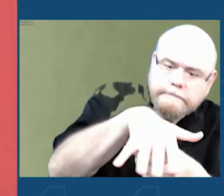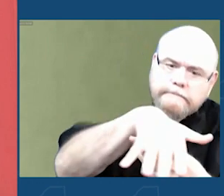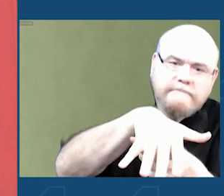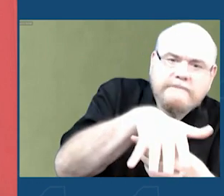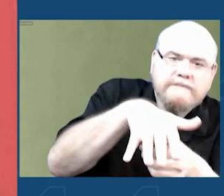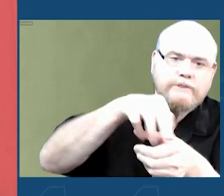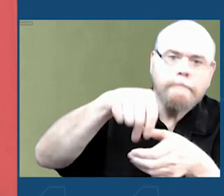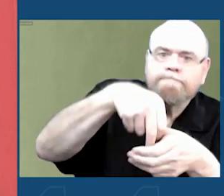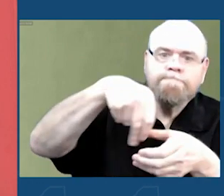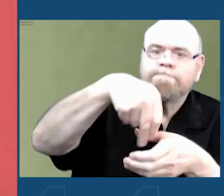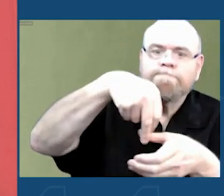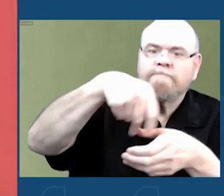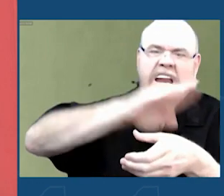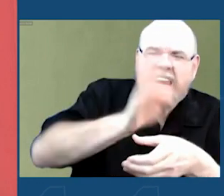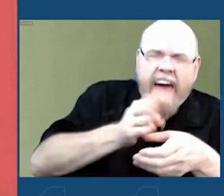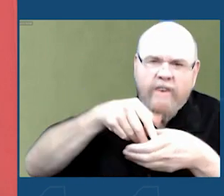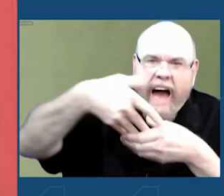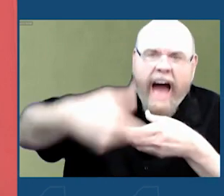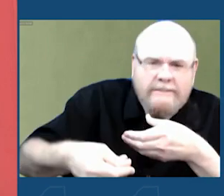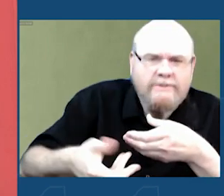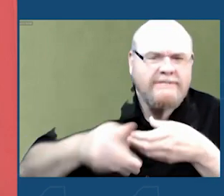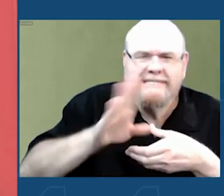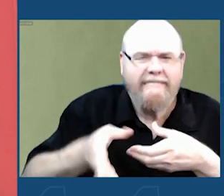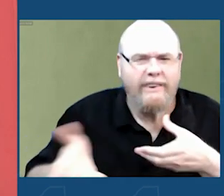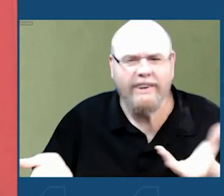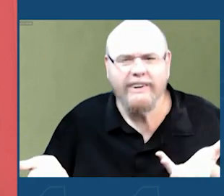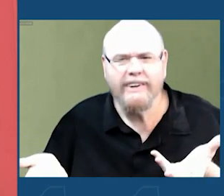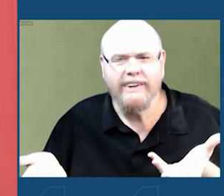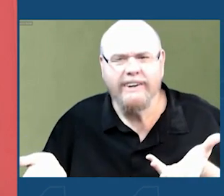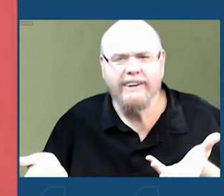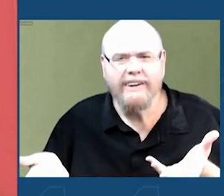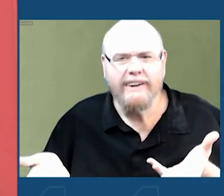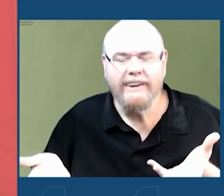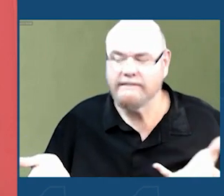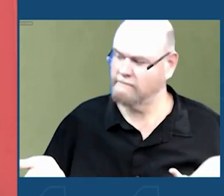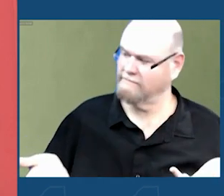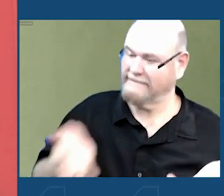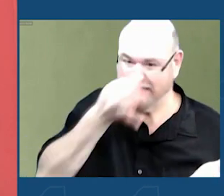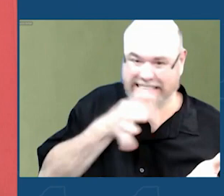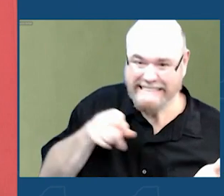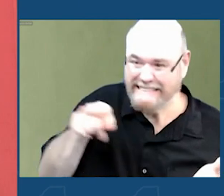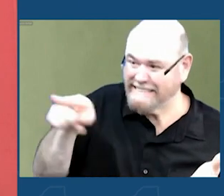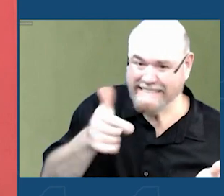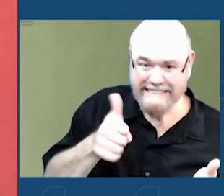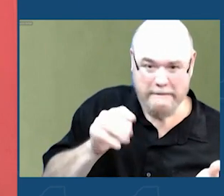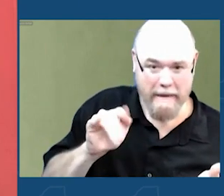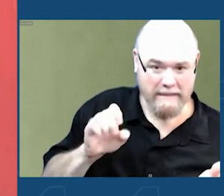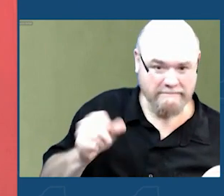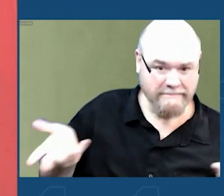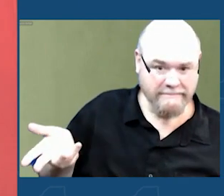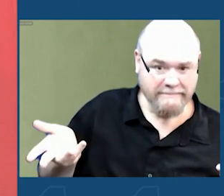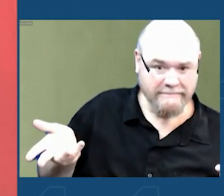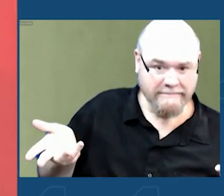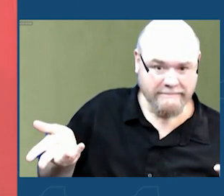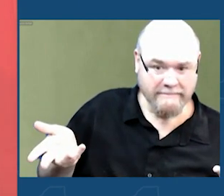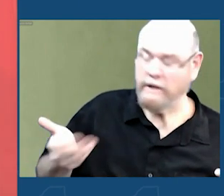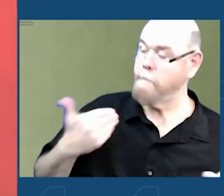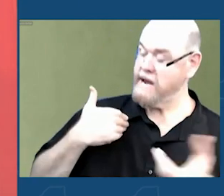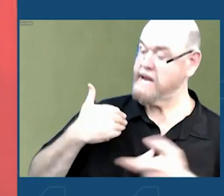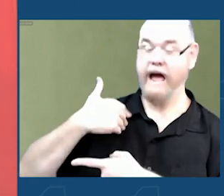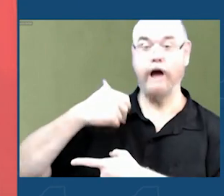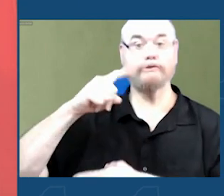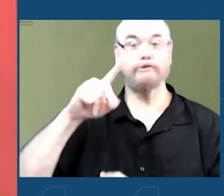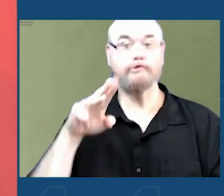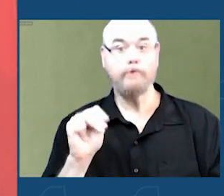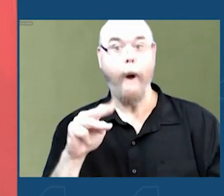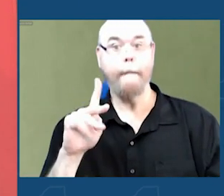down the road, we'll call it, from Newburgh. And now Storm King has some agreements with the Newburgh School